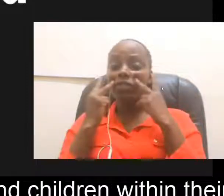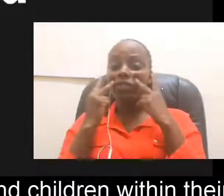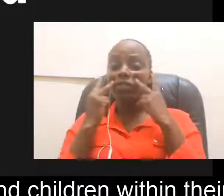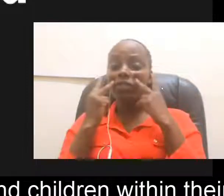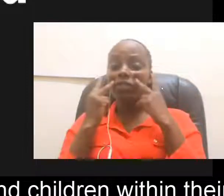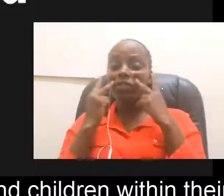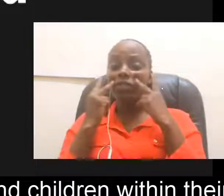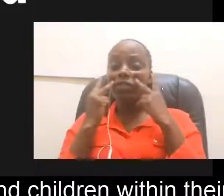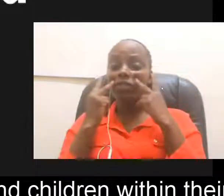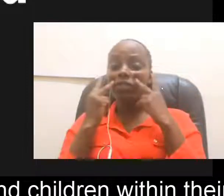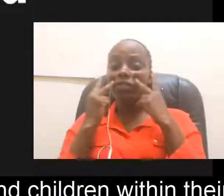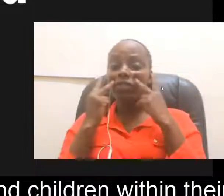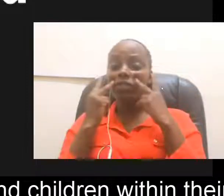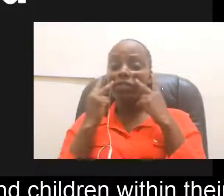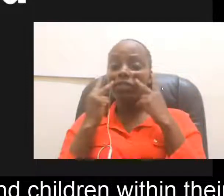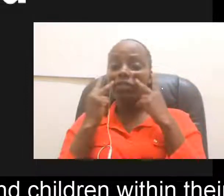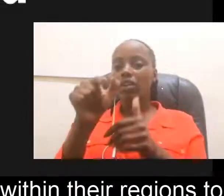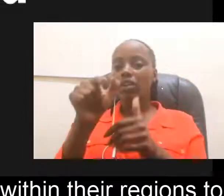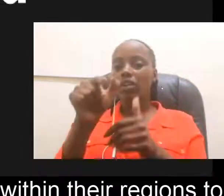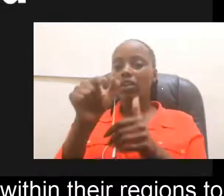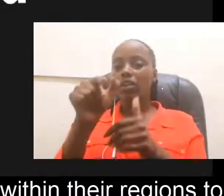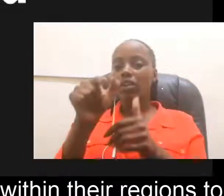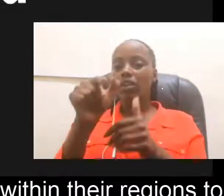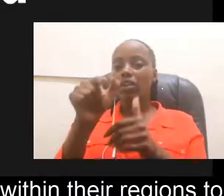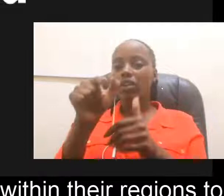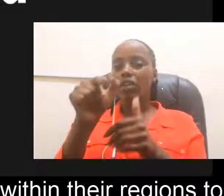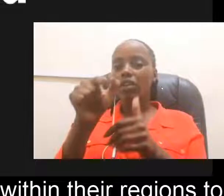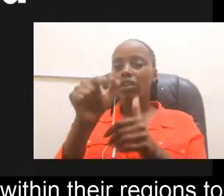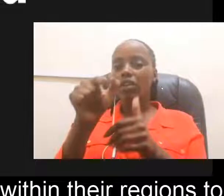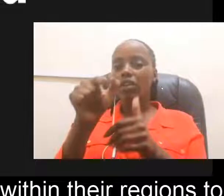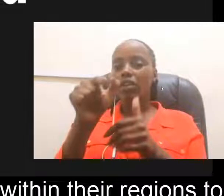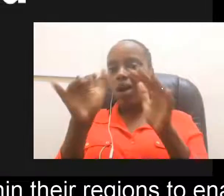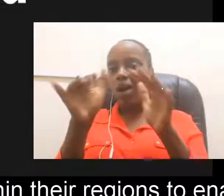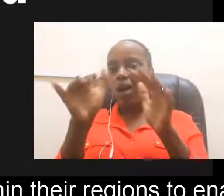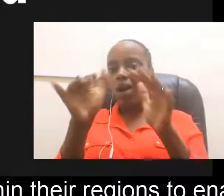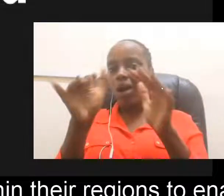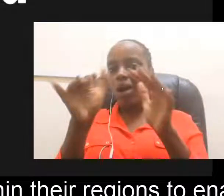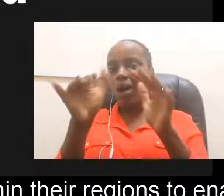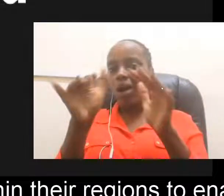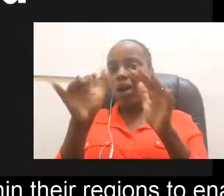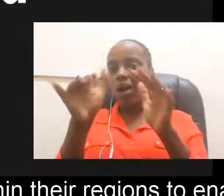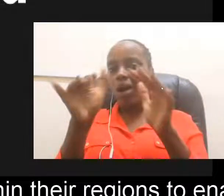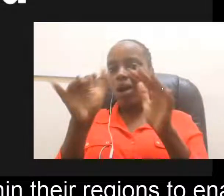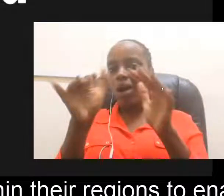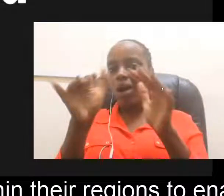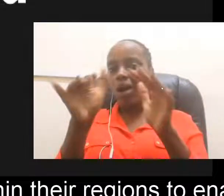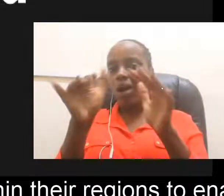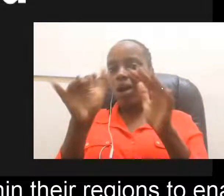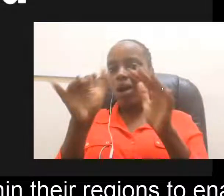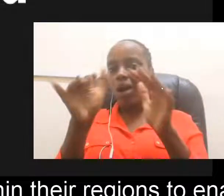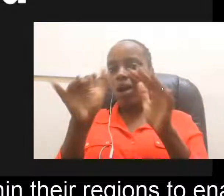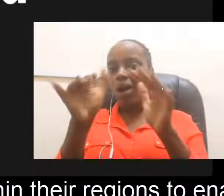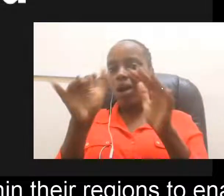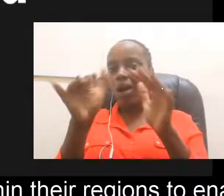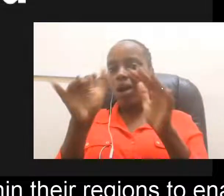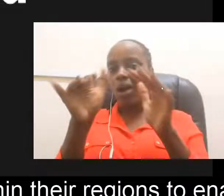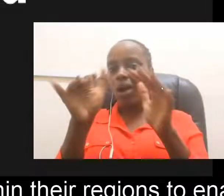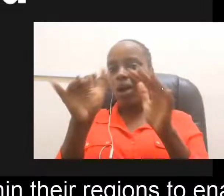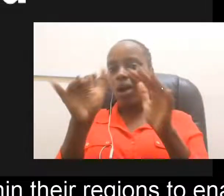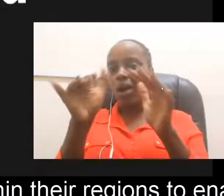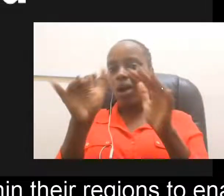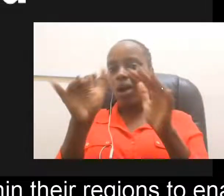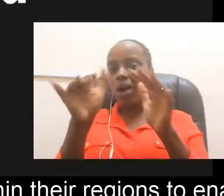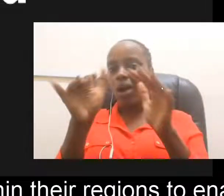to this pandemic, with a lot of measures being taken at the national level and also at the continental